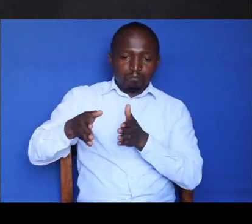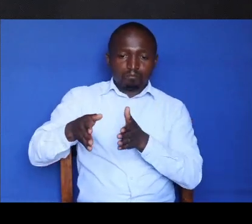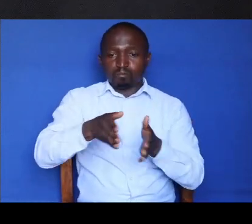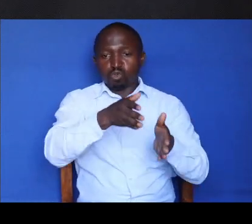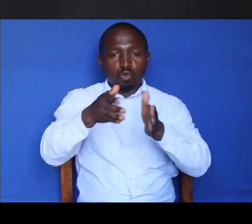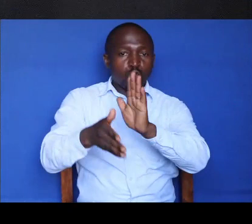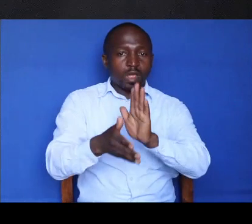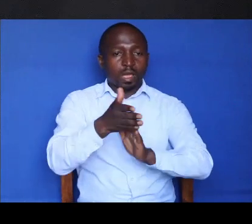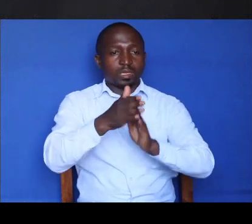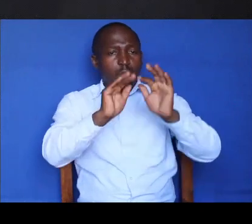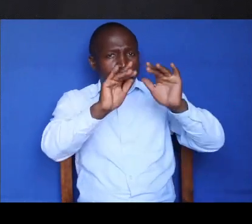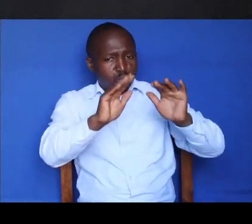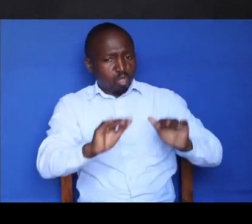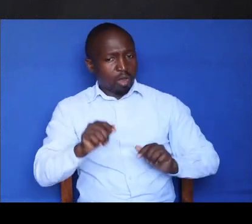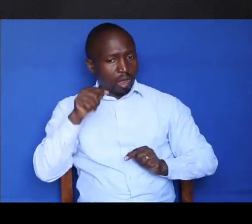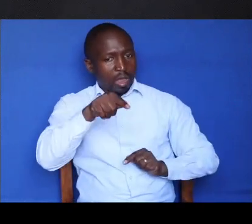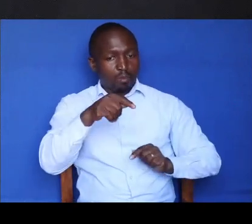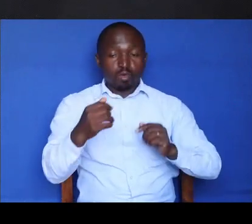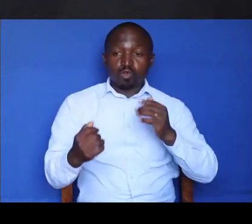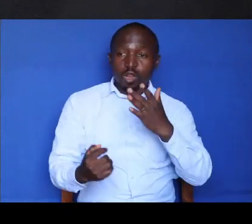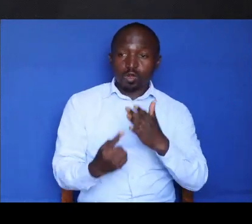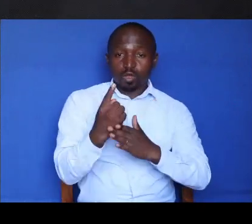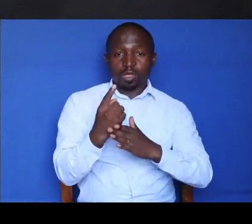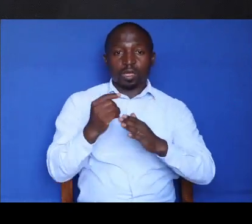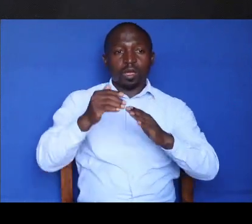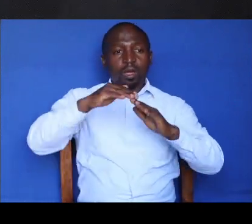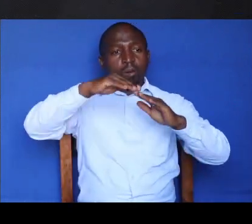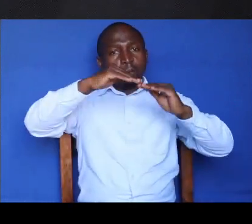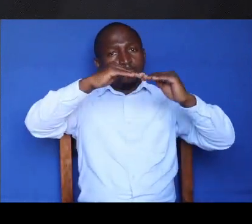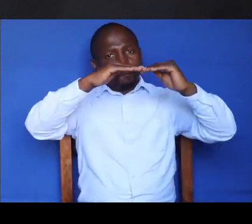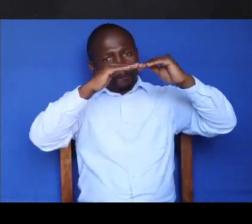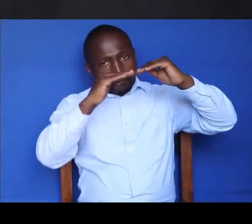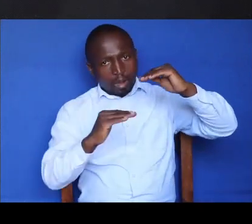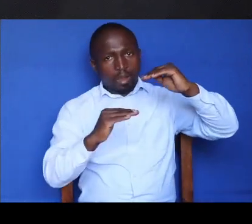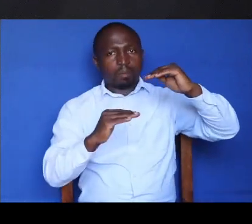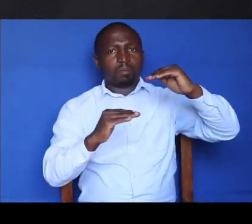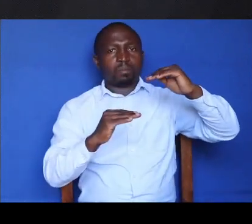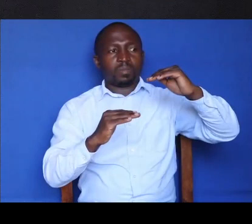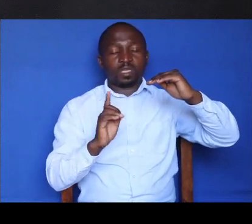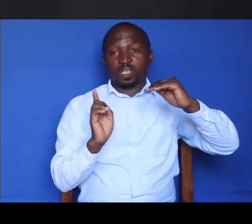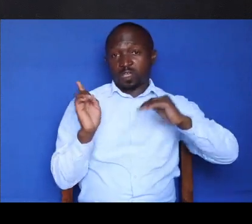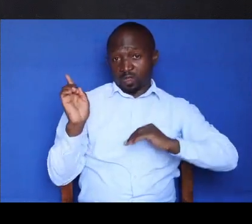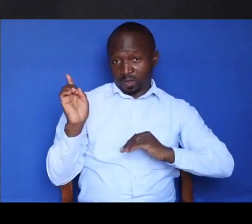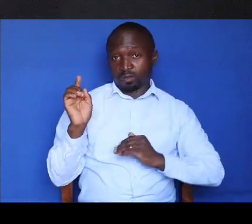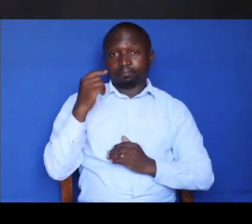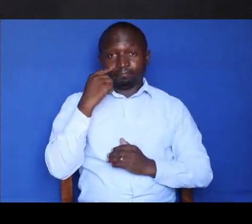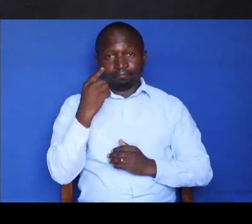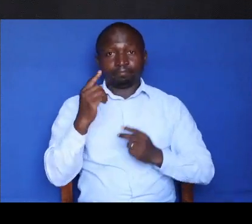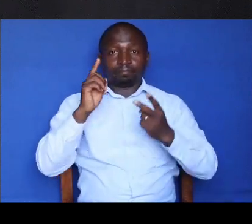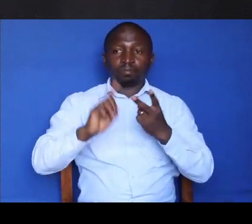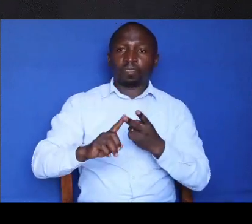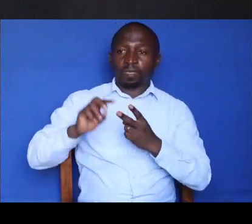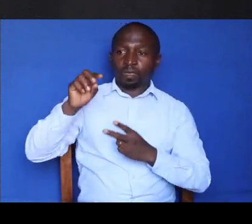renew erosive activity, there is the occurrence of sharp break. Now, this sharp break is considerable feature. We